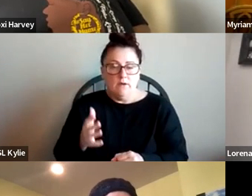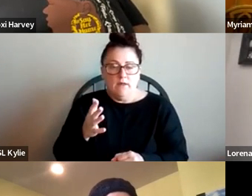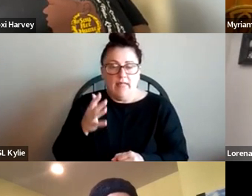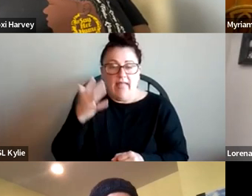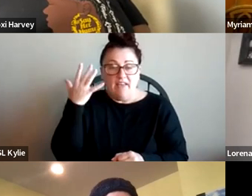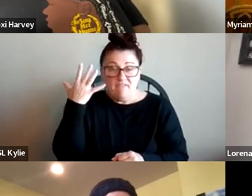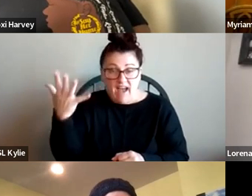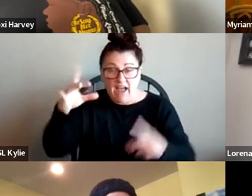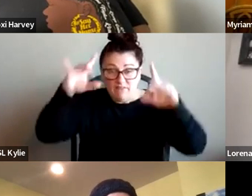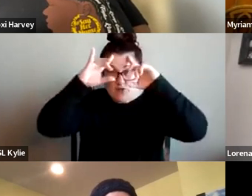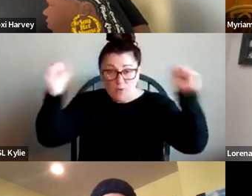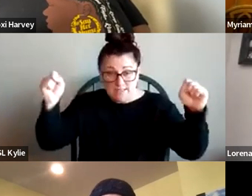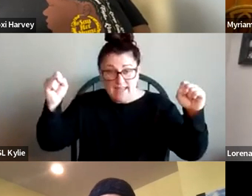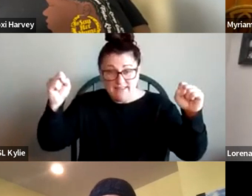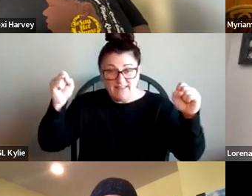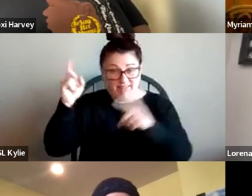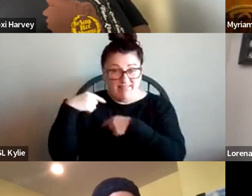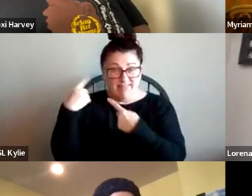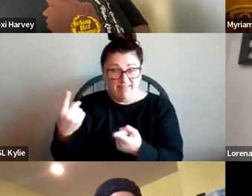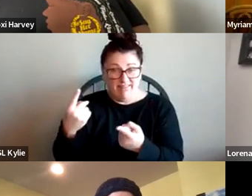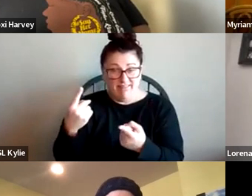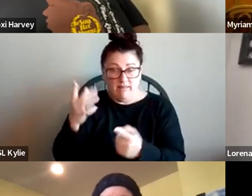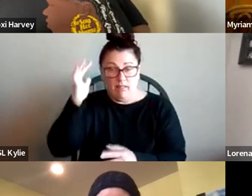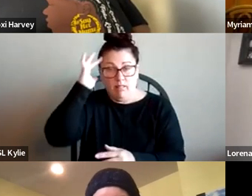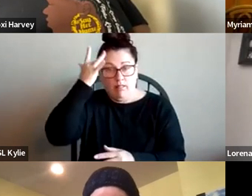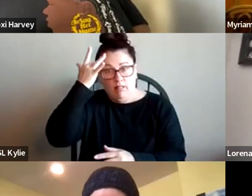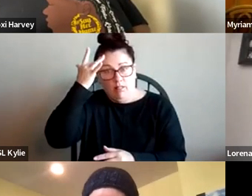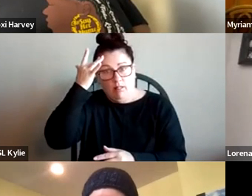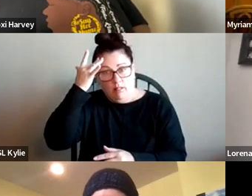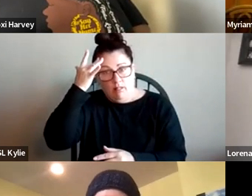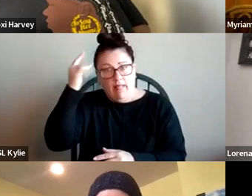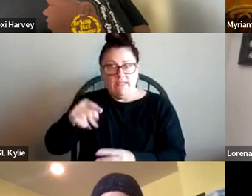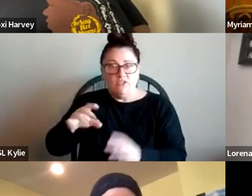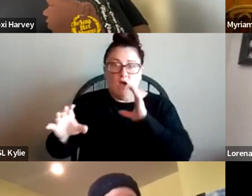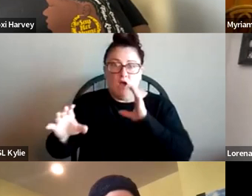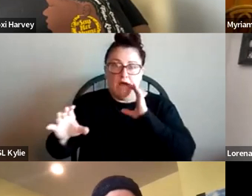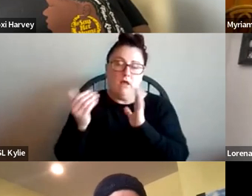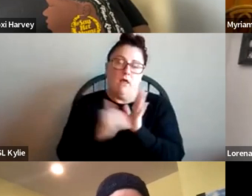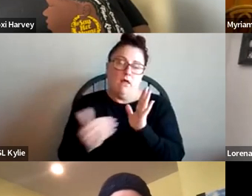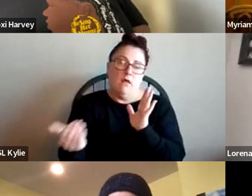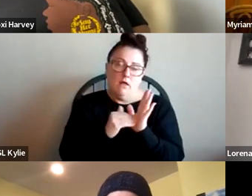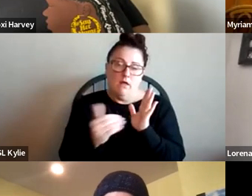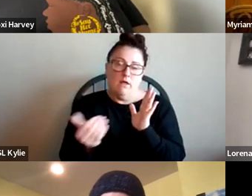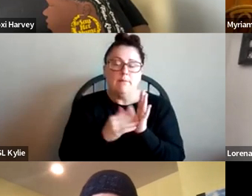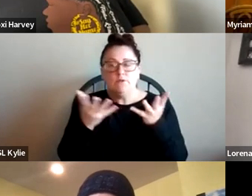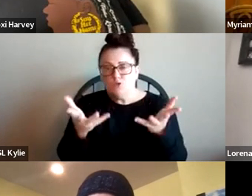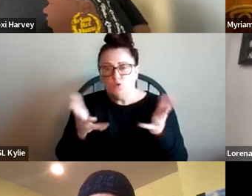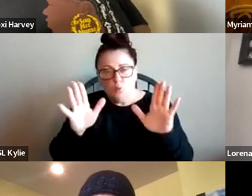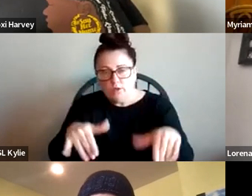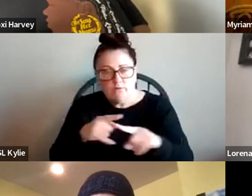her way through school. So we're a little bit tired of being in this conversation, as lovely as you all are.